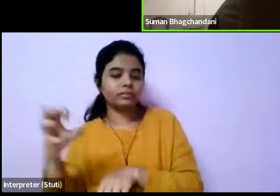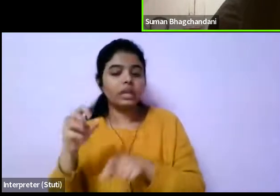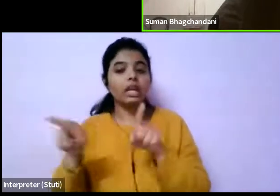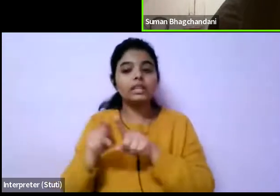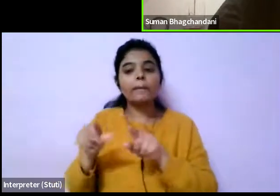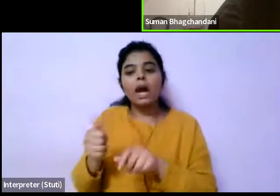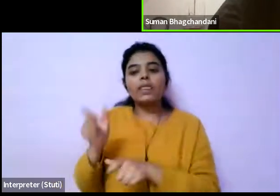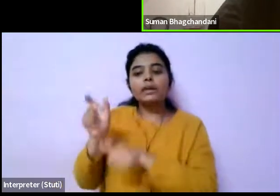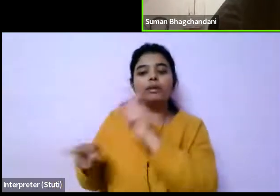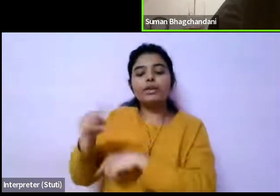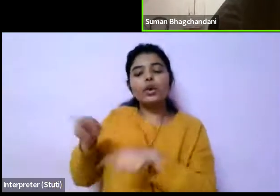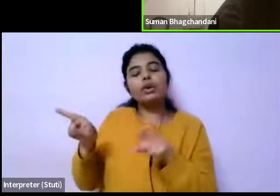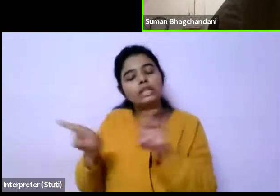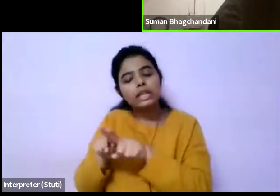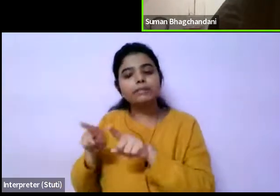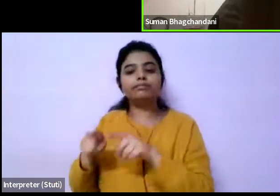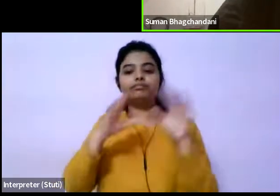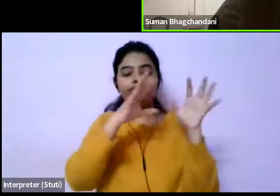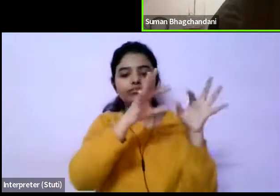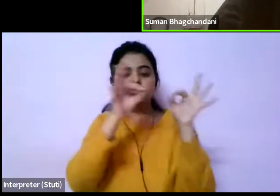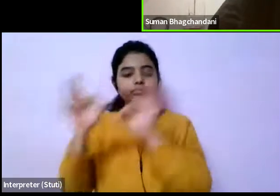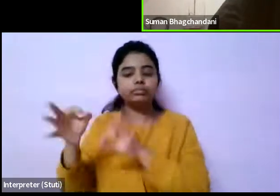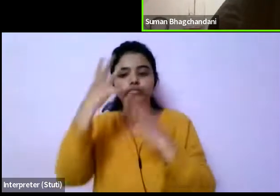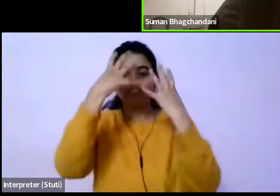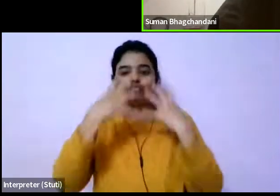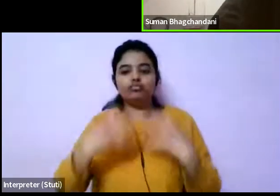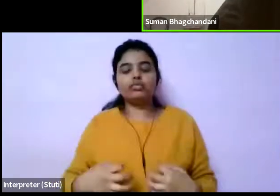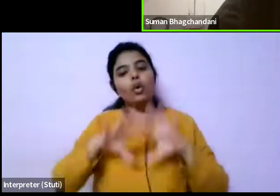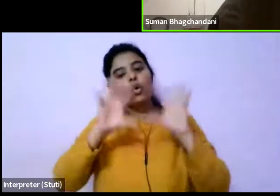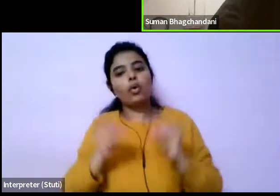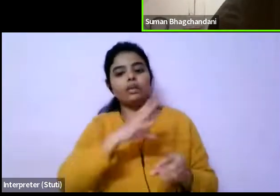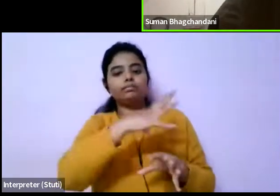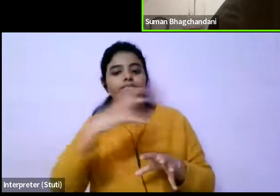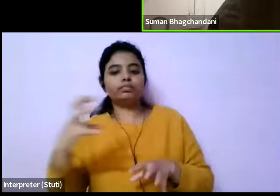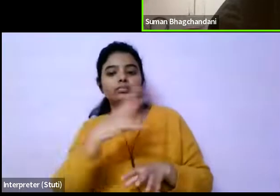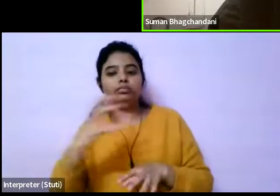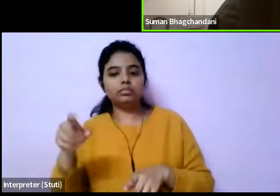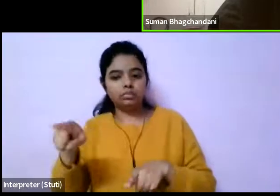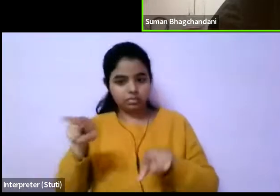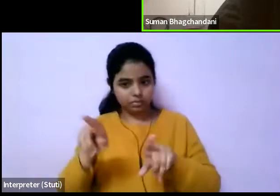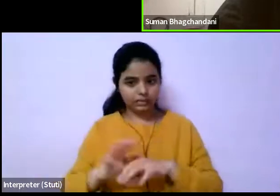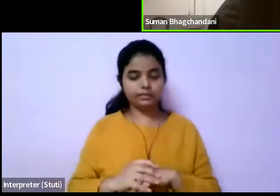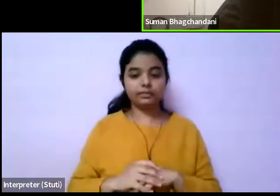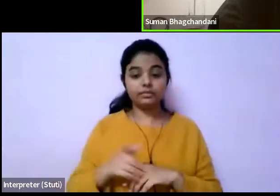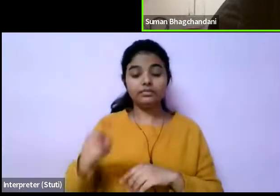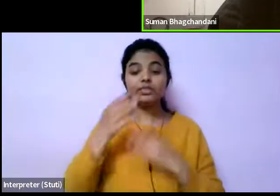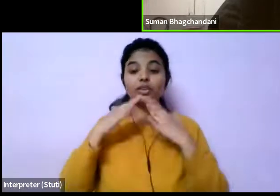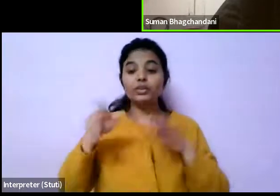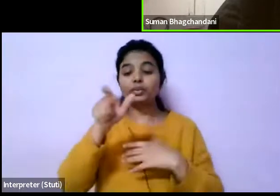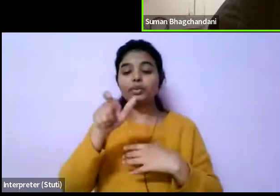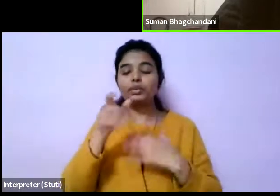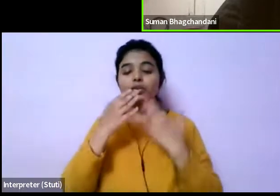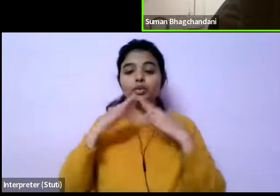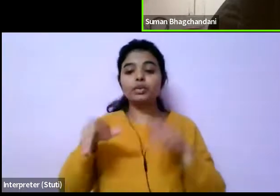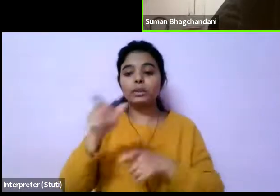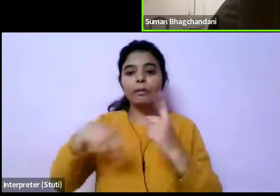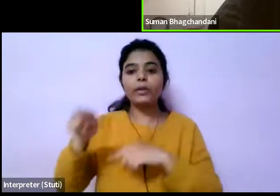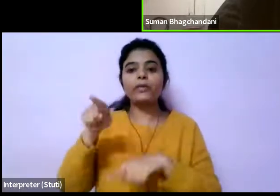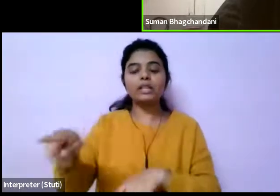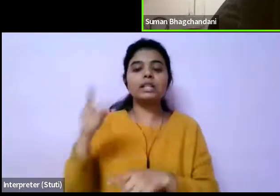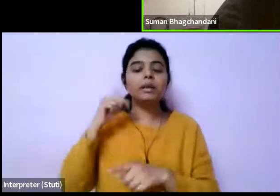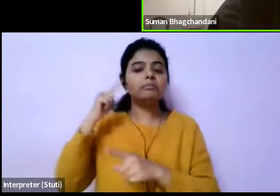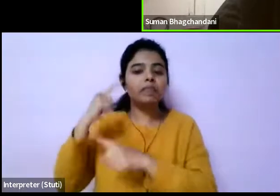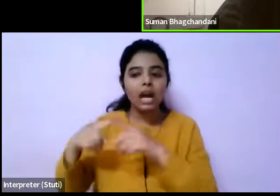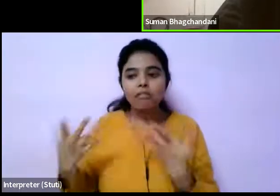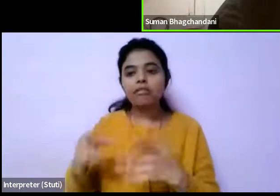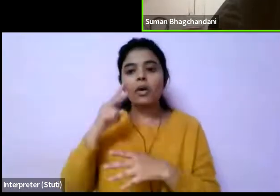fingers and then repeatedly carved on their own body. This practice was further modulated when students with different degrees and years of visual